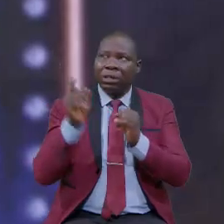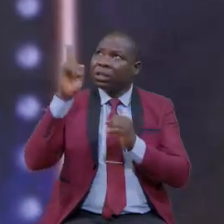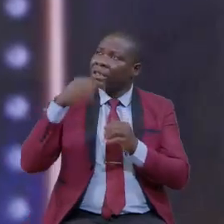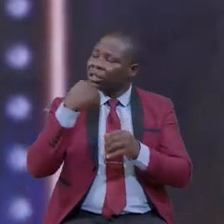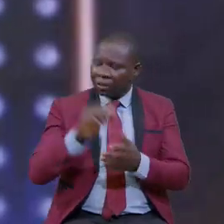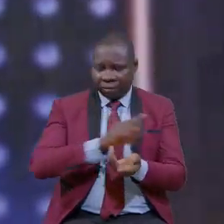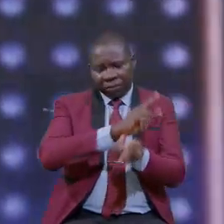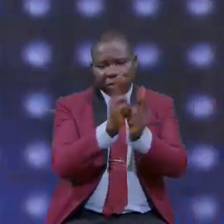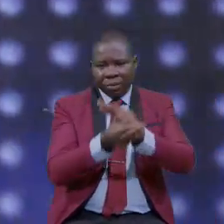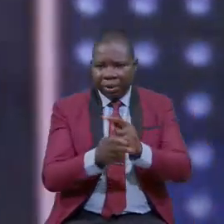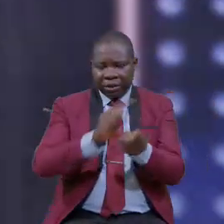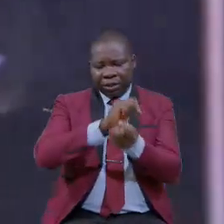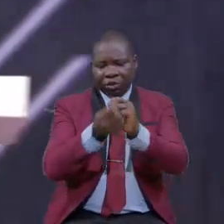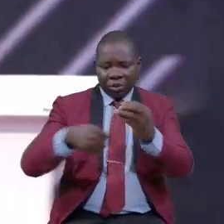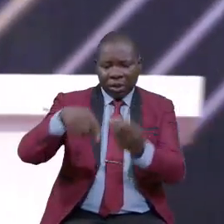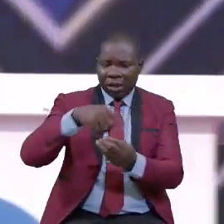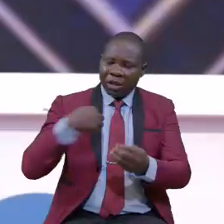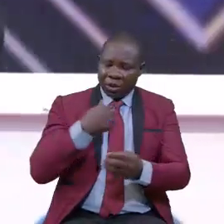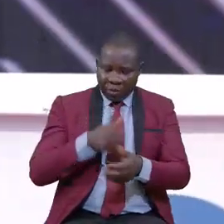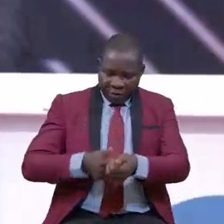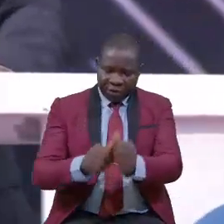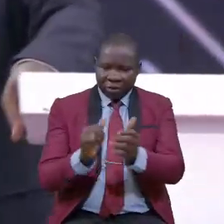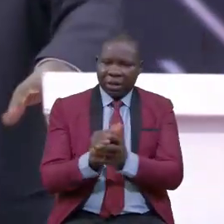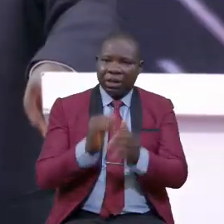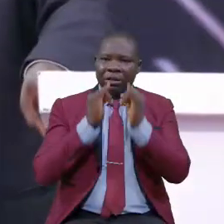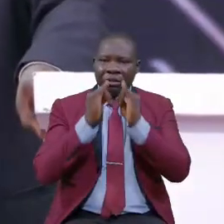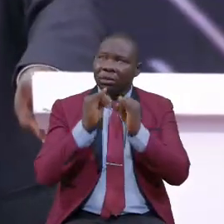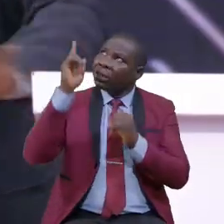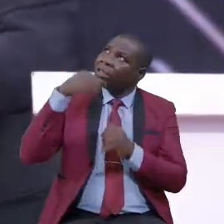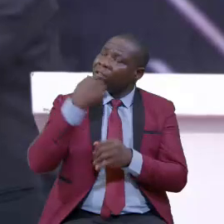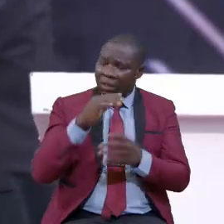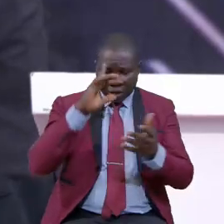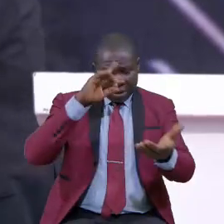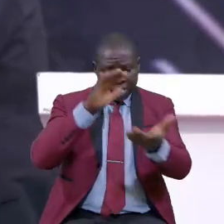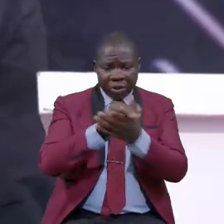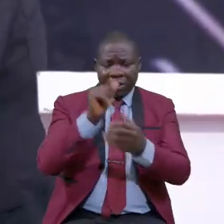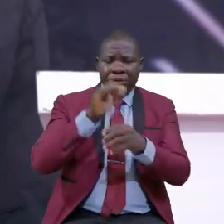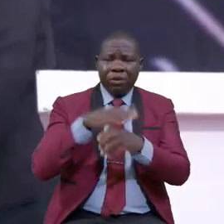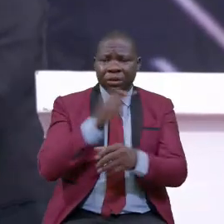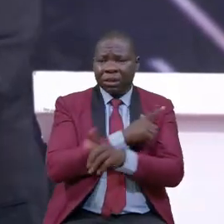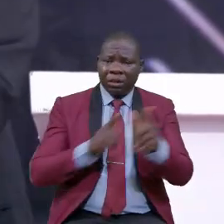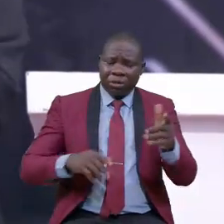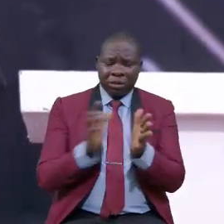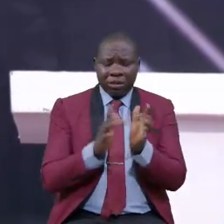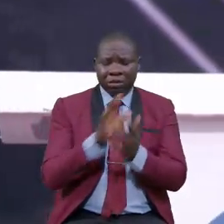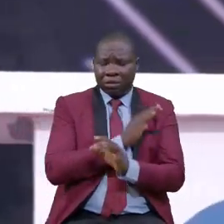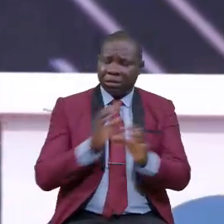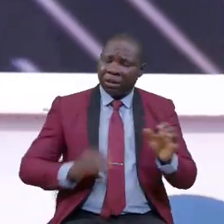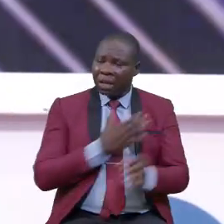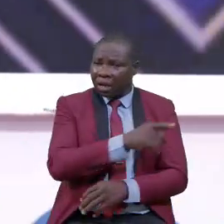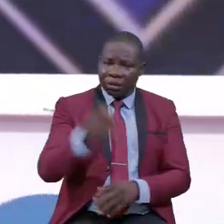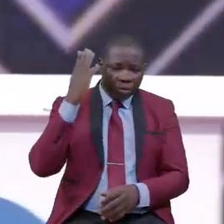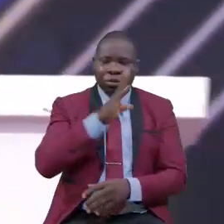Follow That instruction he says believe of the Lord Jesus Christ and thou shall be saved we follow that instruction he